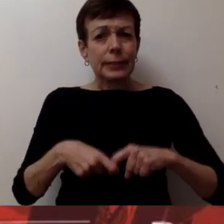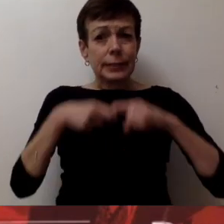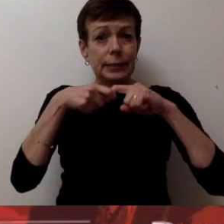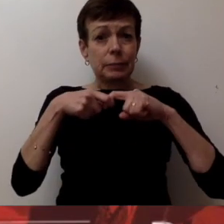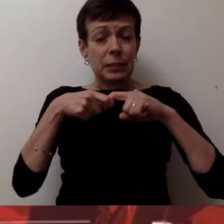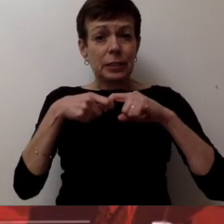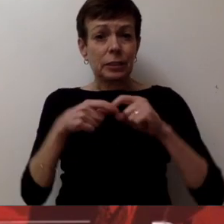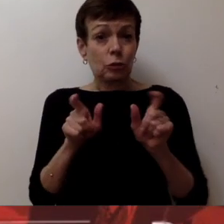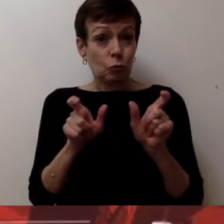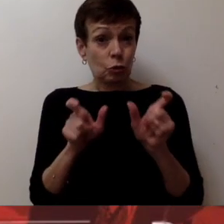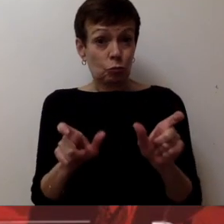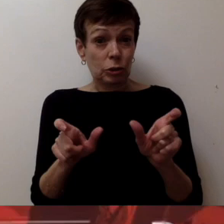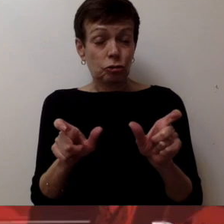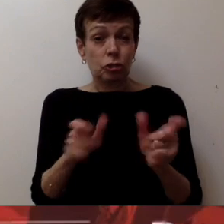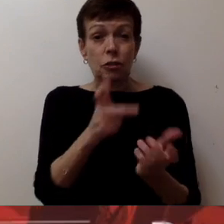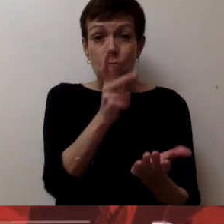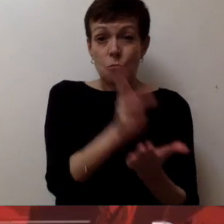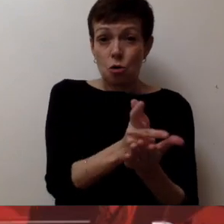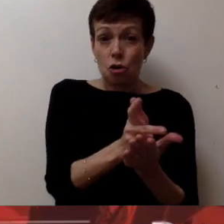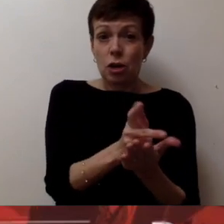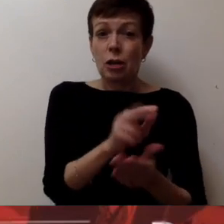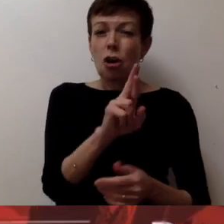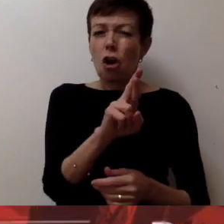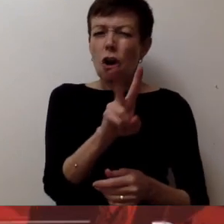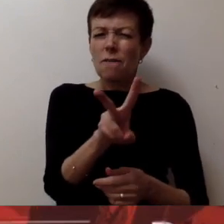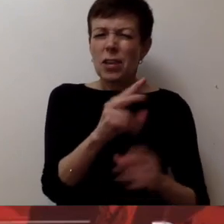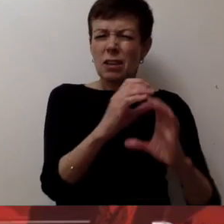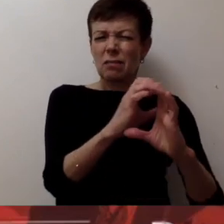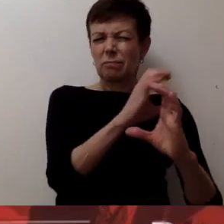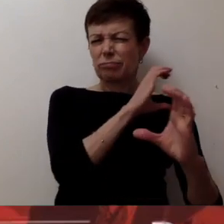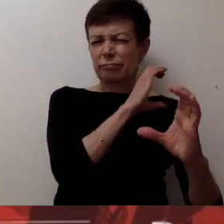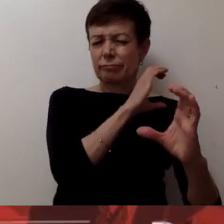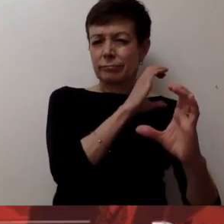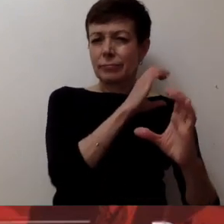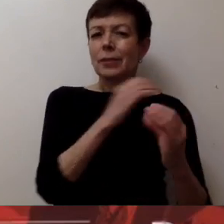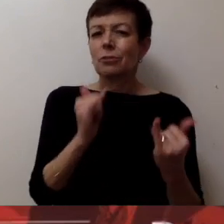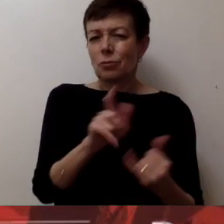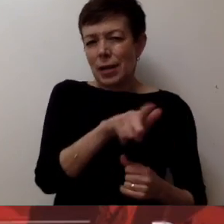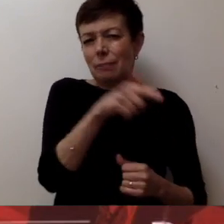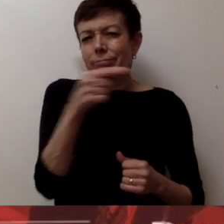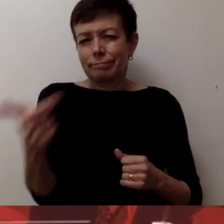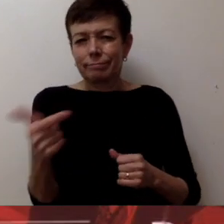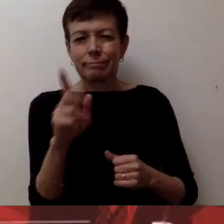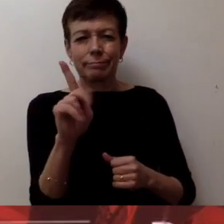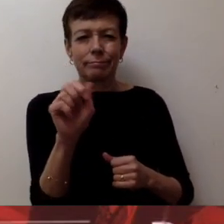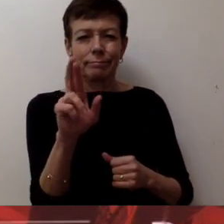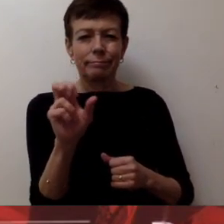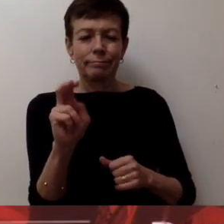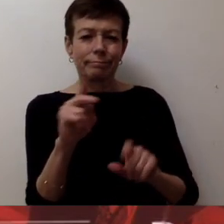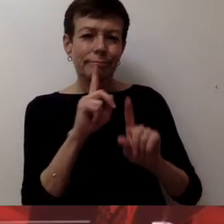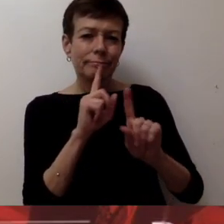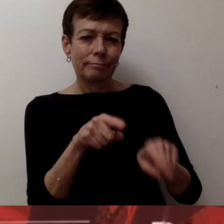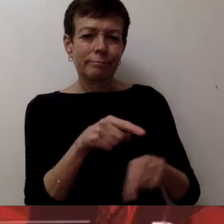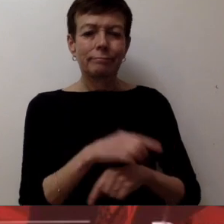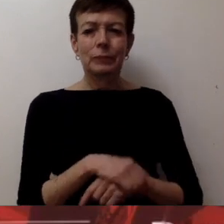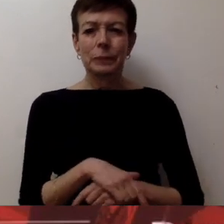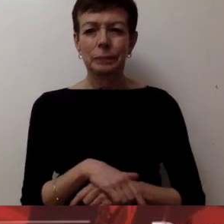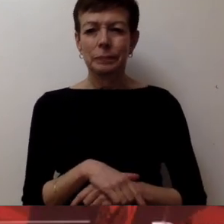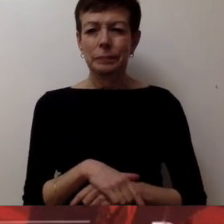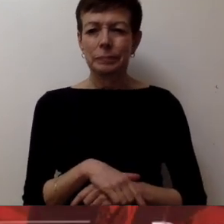on seasonal parking of RVs? I'm going to pass that to our Emergency Operations Center Director, Karen Matt.